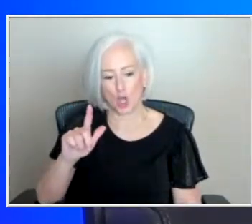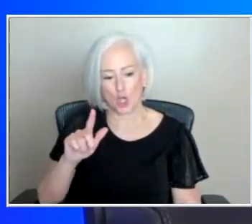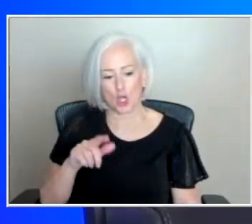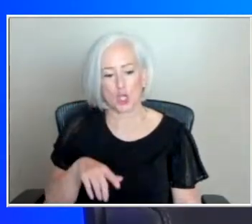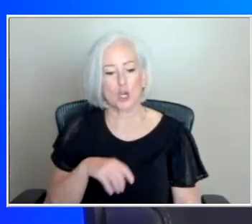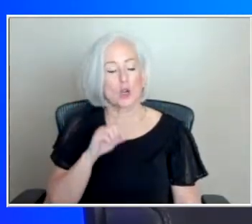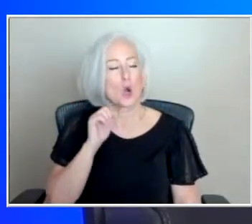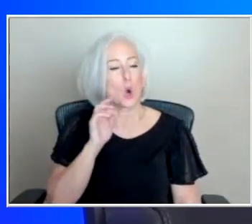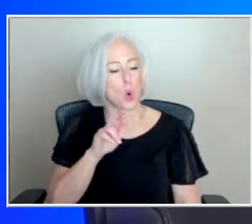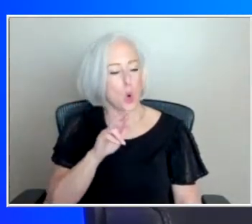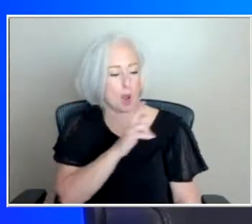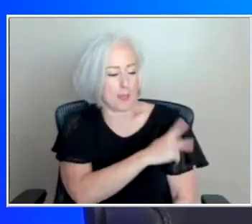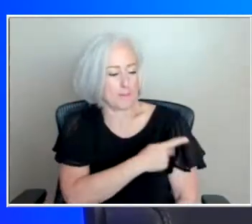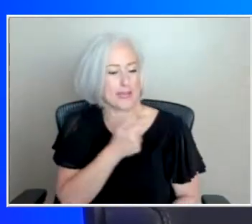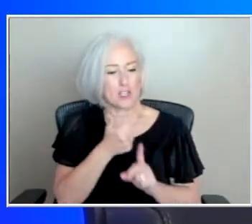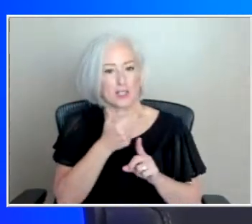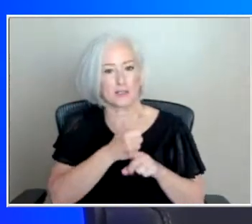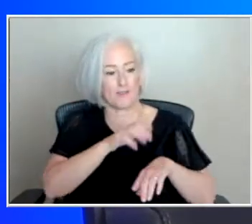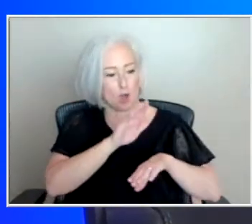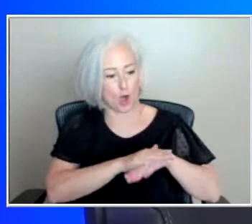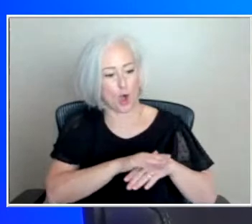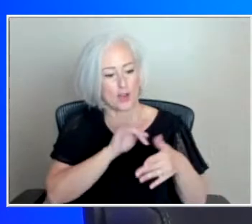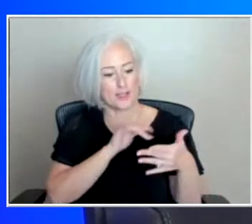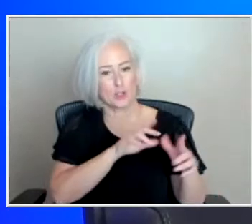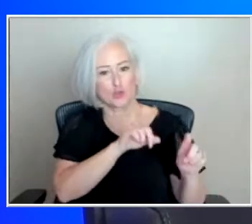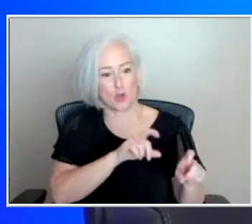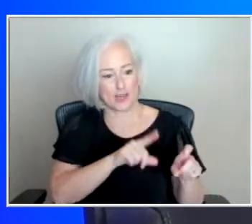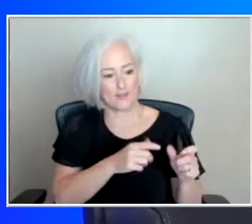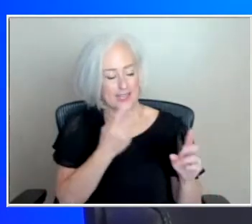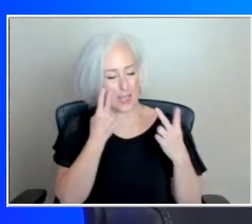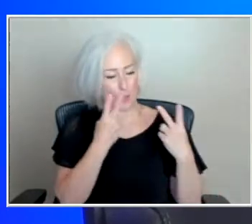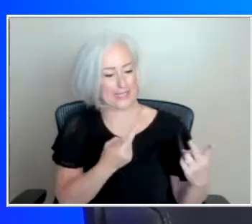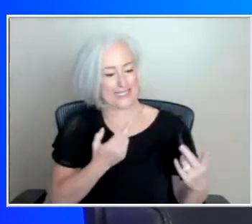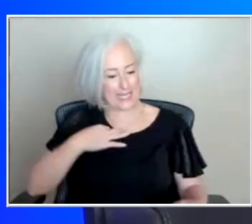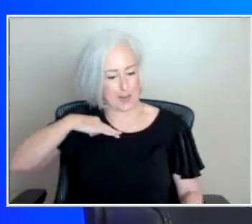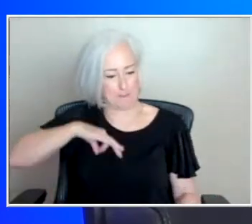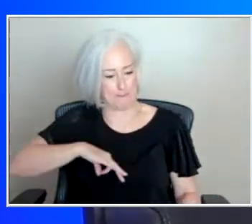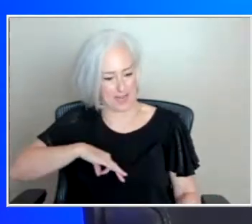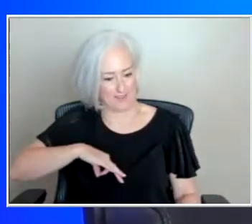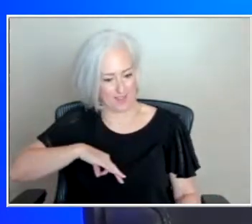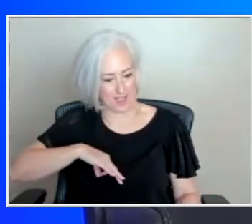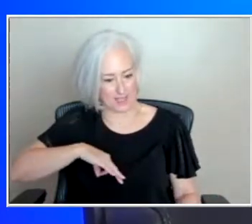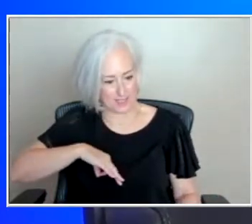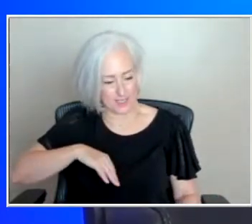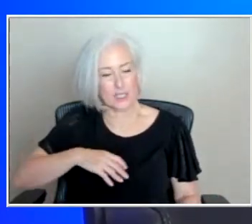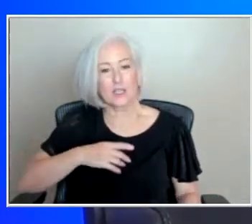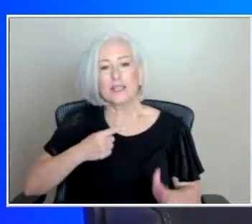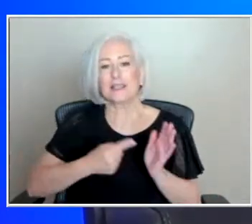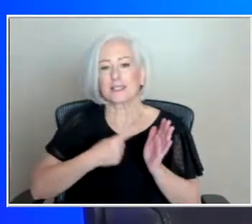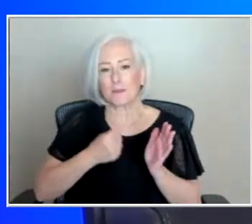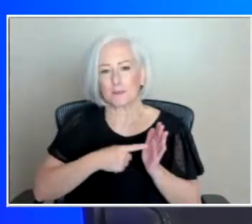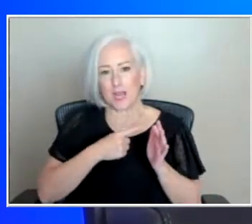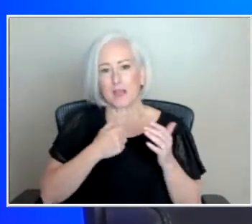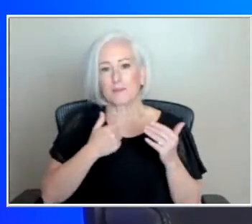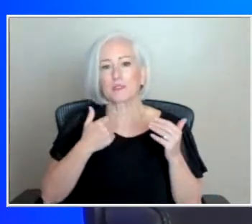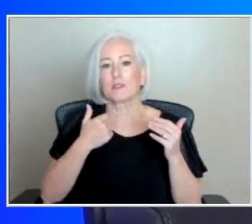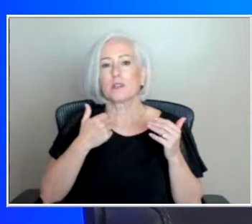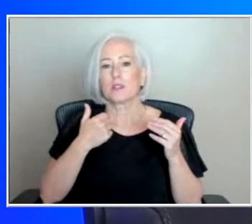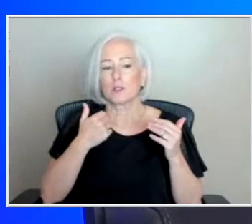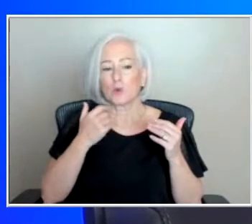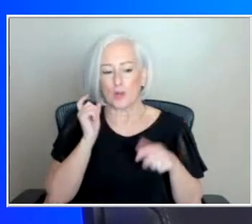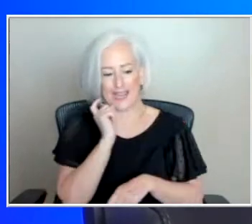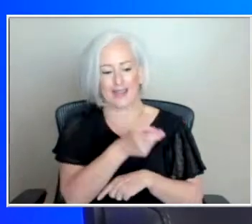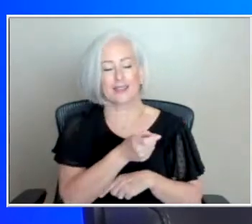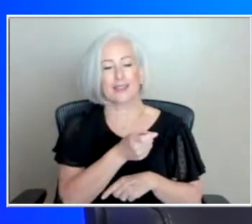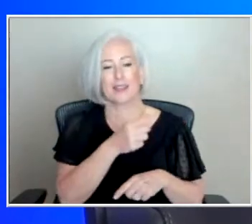is benefiting from that drug and the trial closed. Sometimes we're able to get these patients the access to these